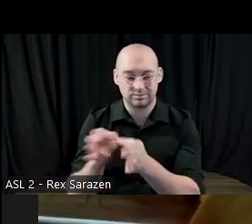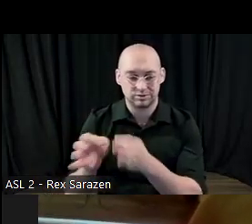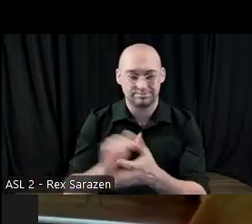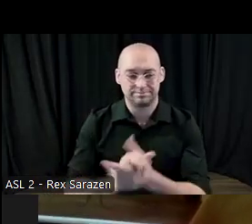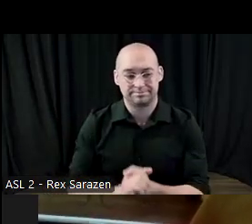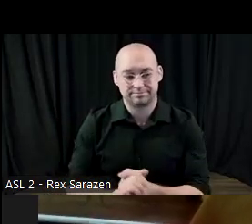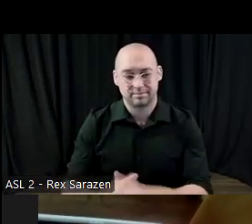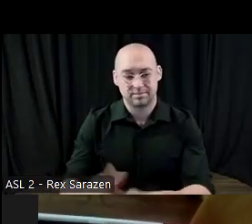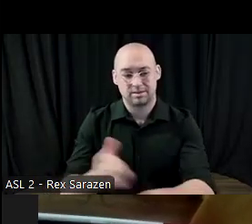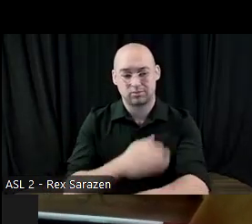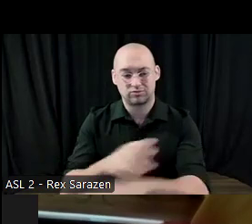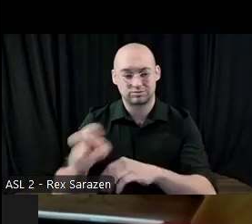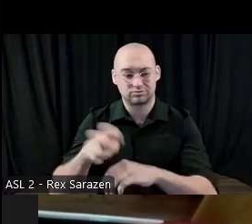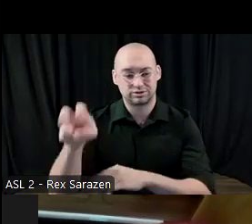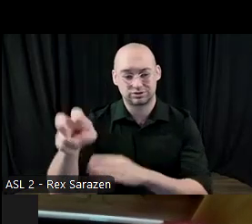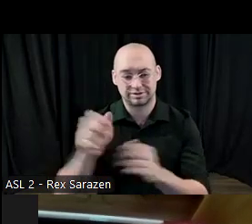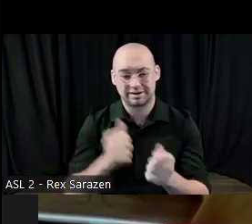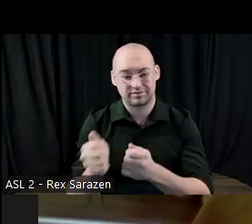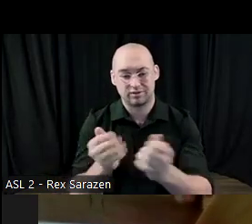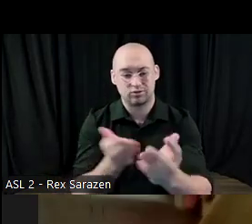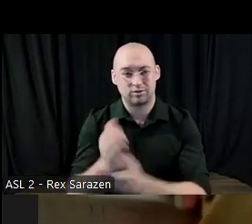Improve transportation navigation throughout.